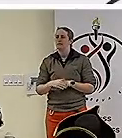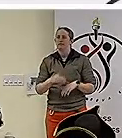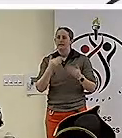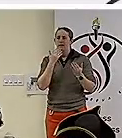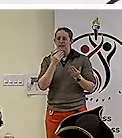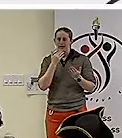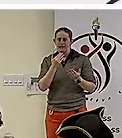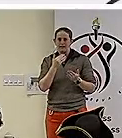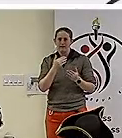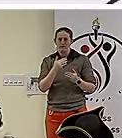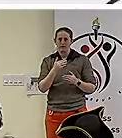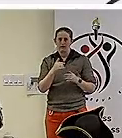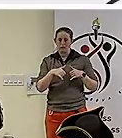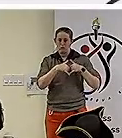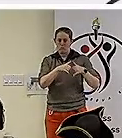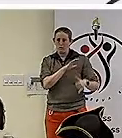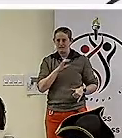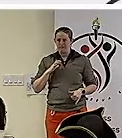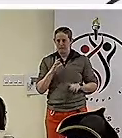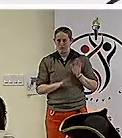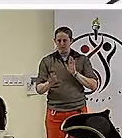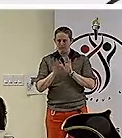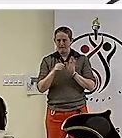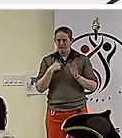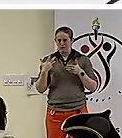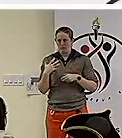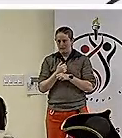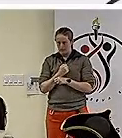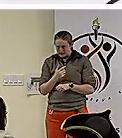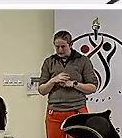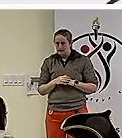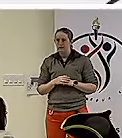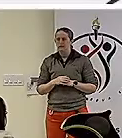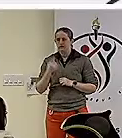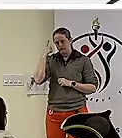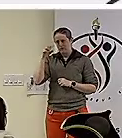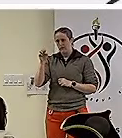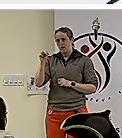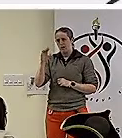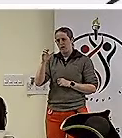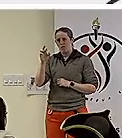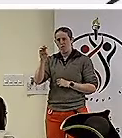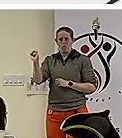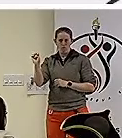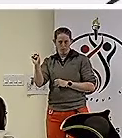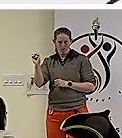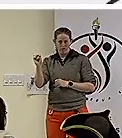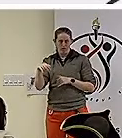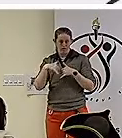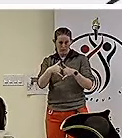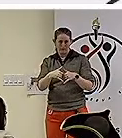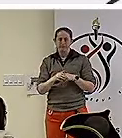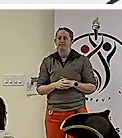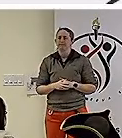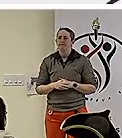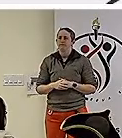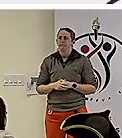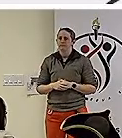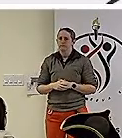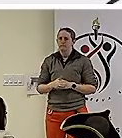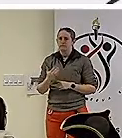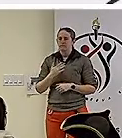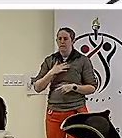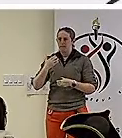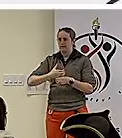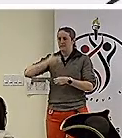Hebb Awards Committee for choosing me as one of the winners of the Encore Award. 5 years after my spinal